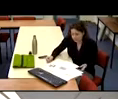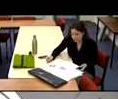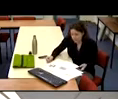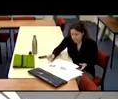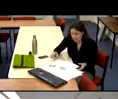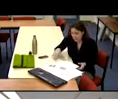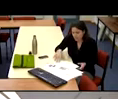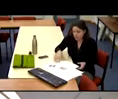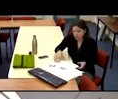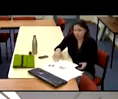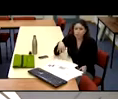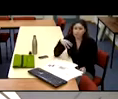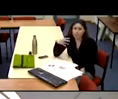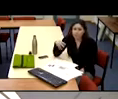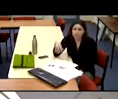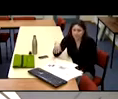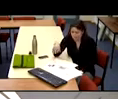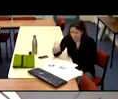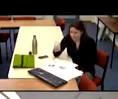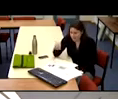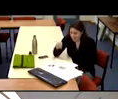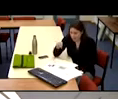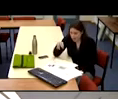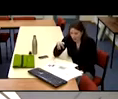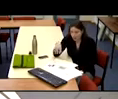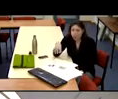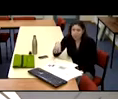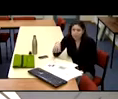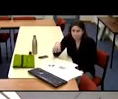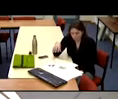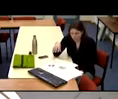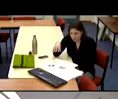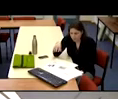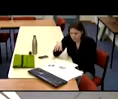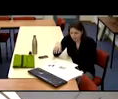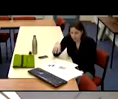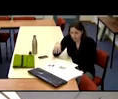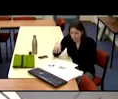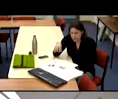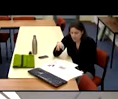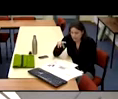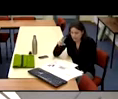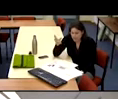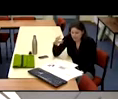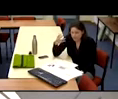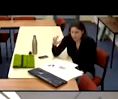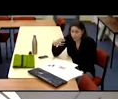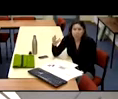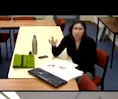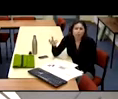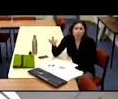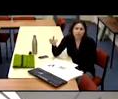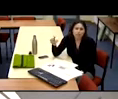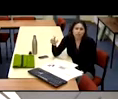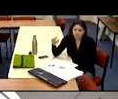humanitarianism, with refugees predominantly framed as either helpless victims or objects of fear, effectively creating